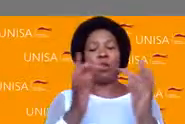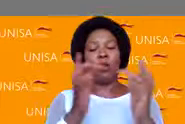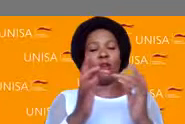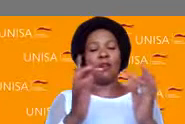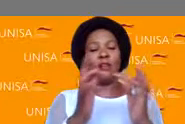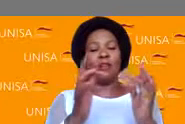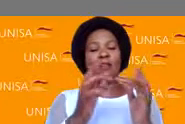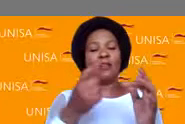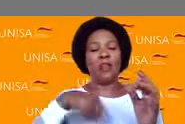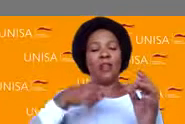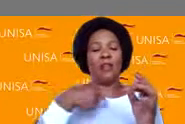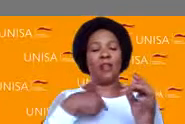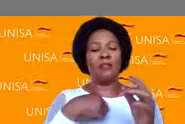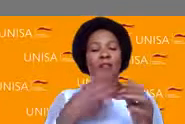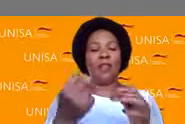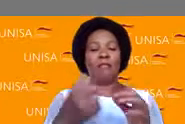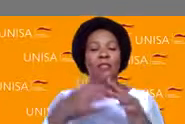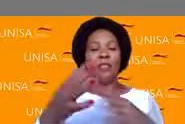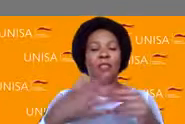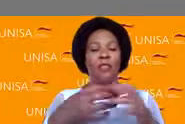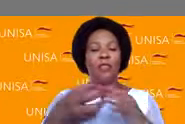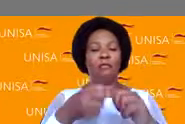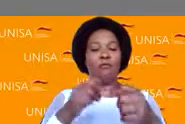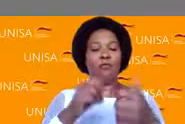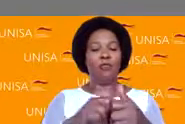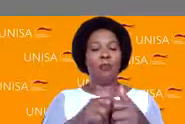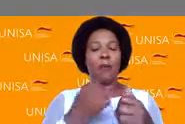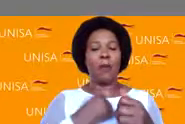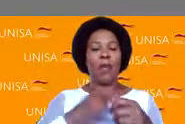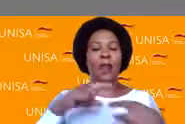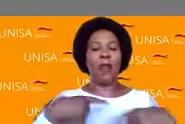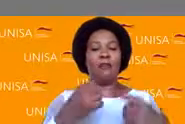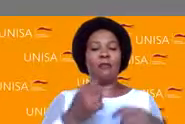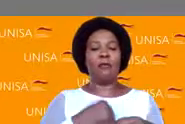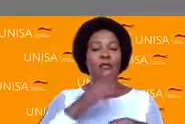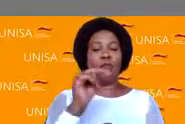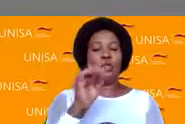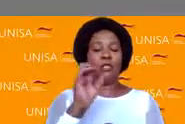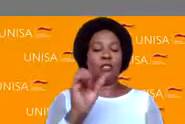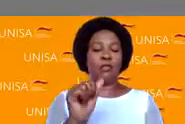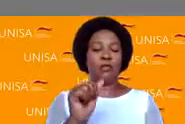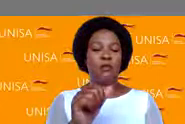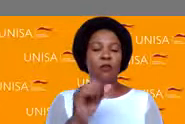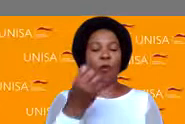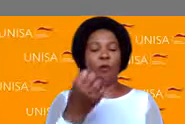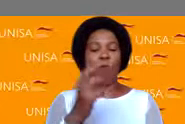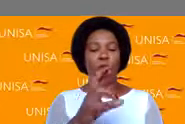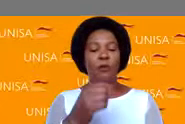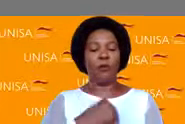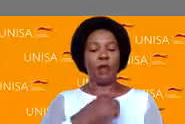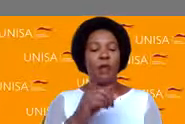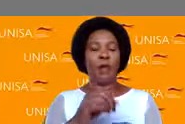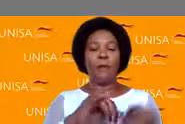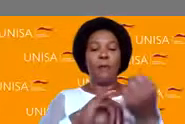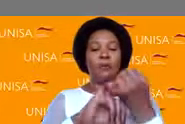any problems, especially with myUnisa, myLife. You can, or myModules, you can contact